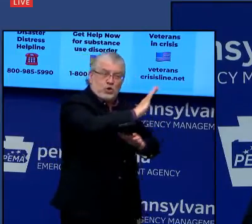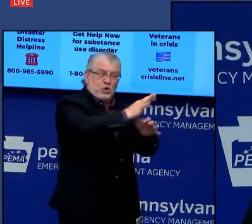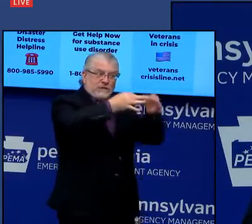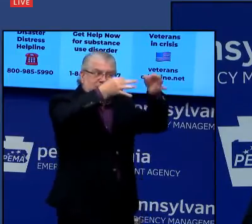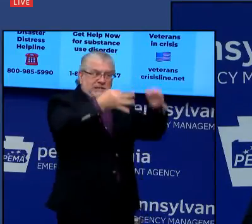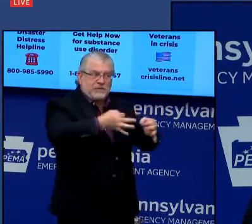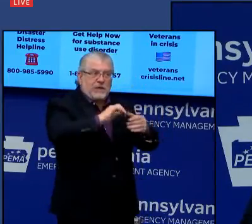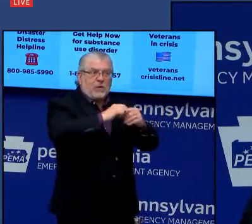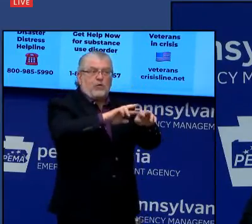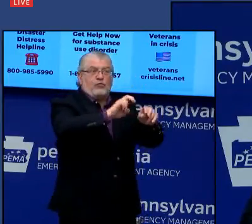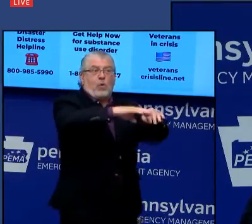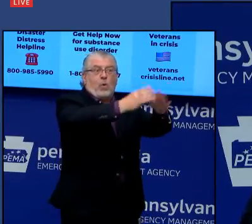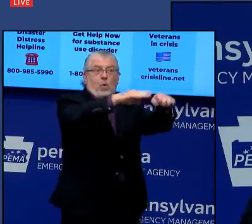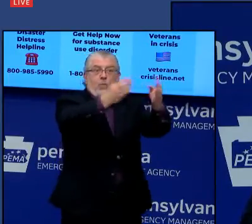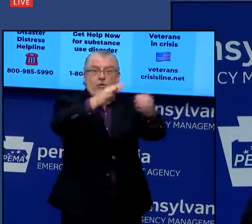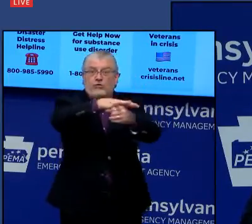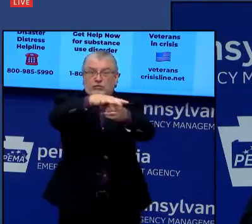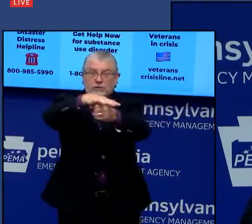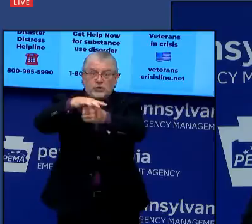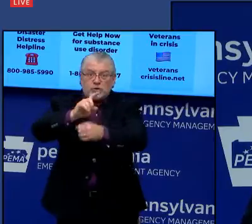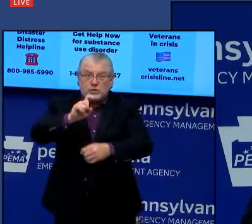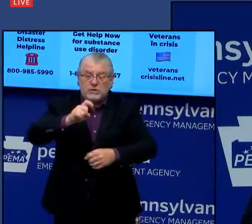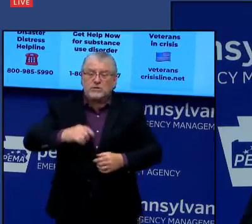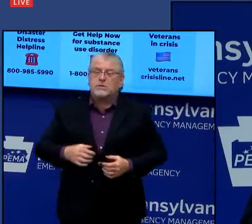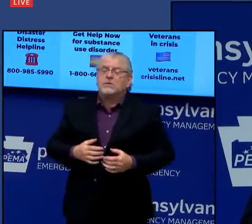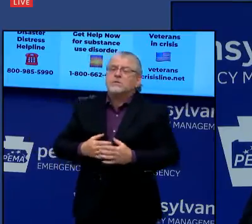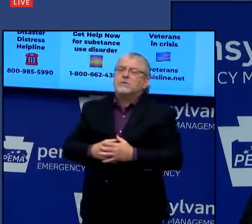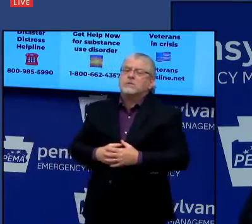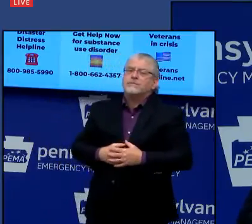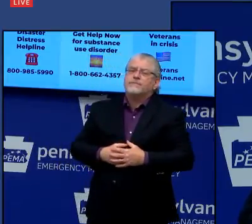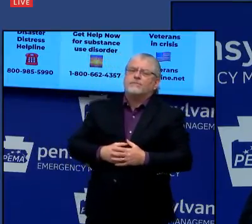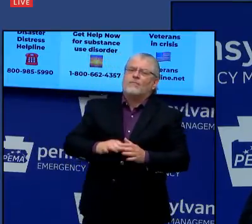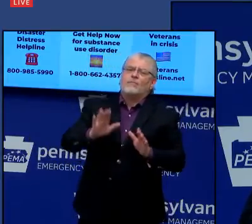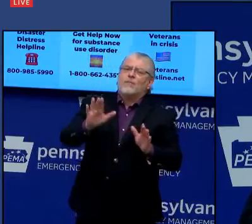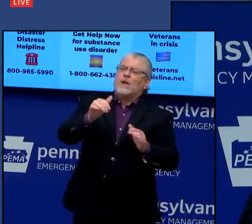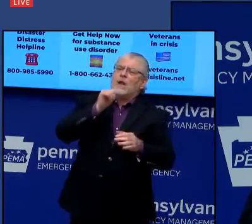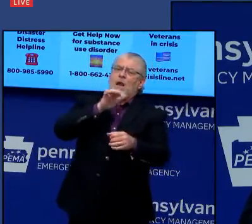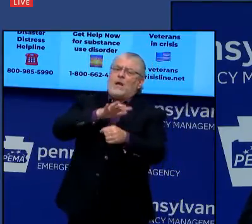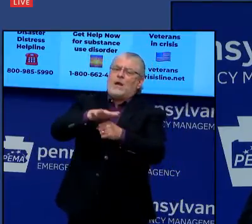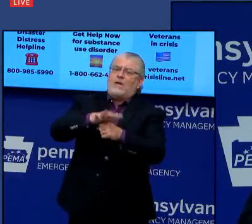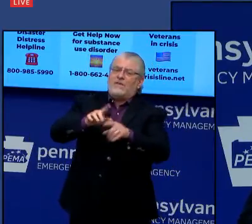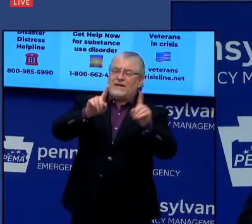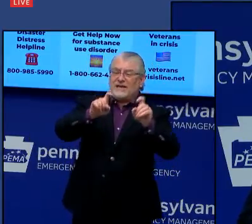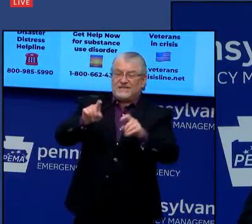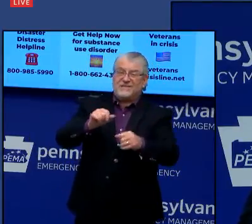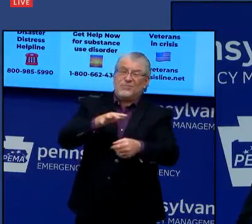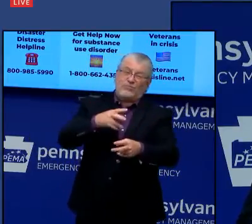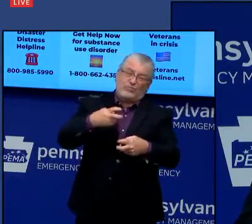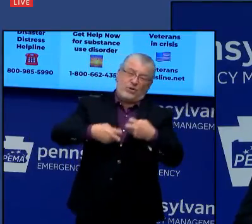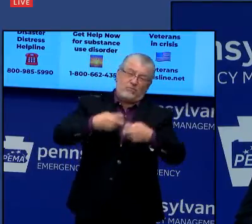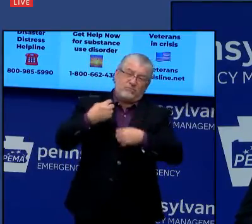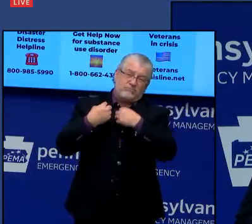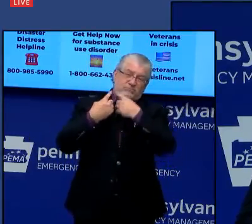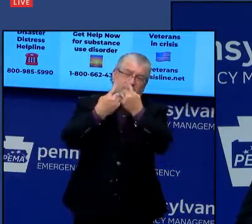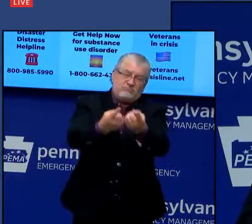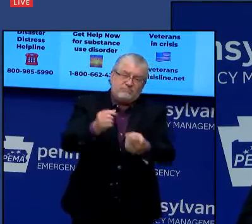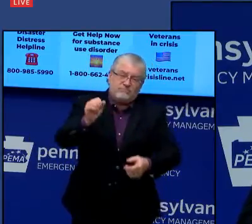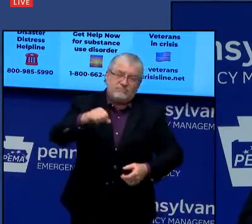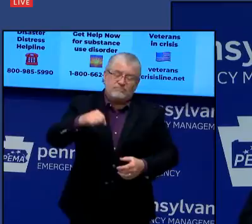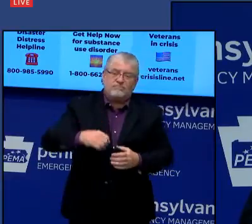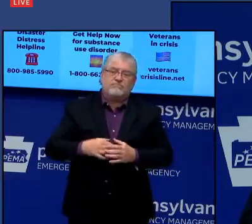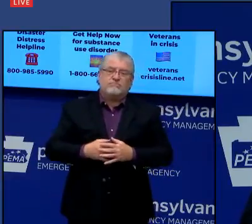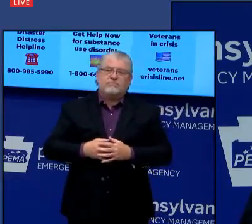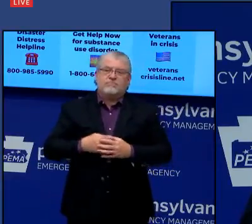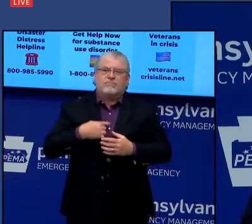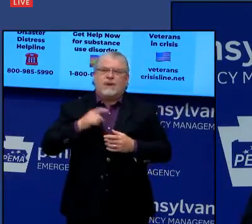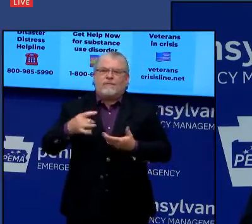media, or now it can be regular normal saline or sterile salt water that is used when after we collect the specimen, in terms of